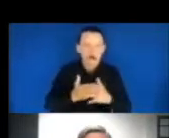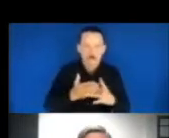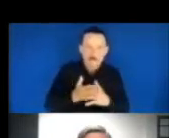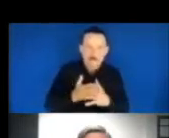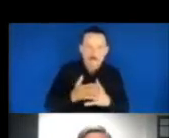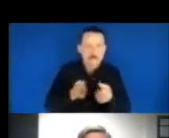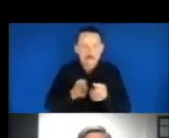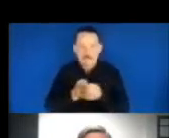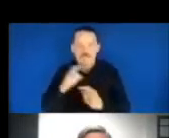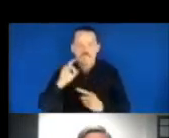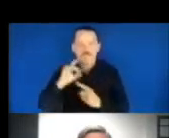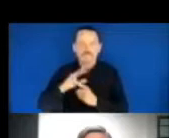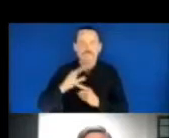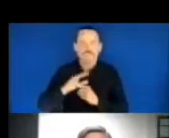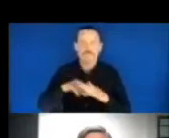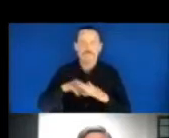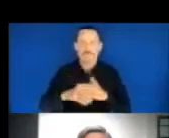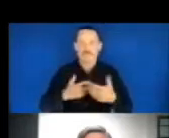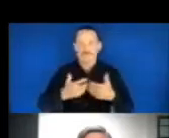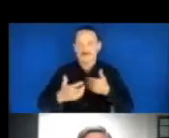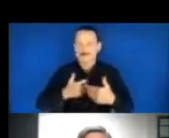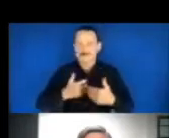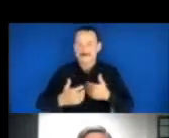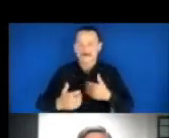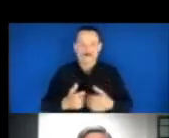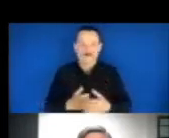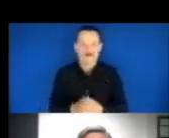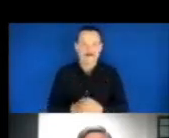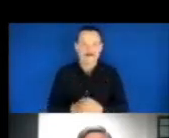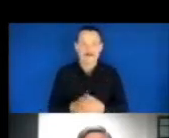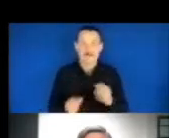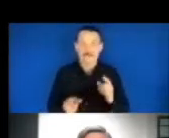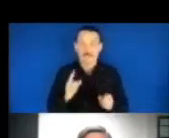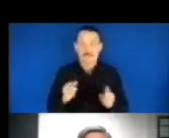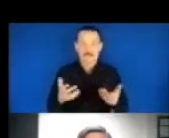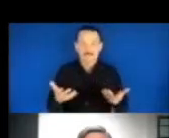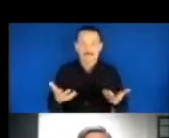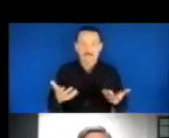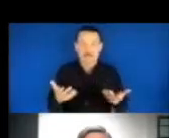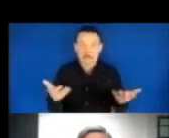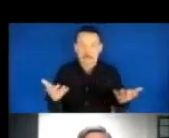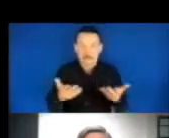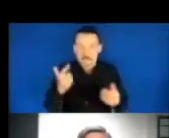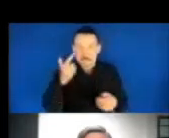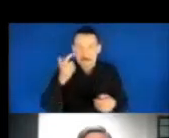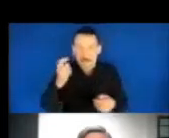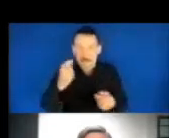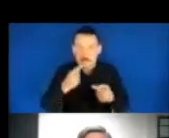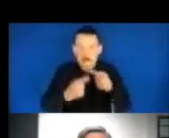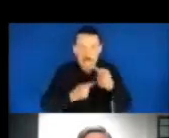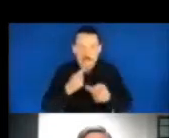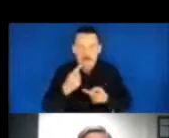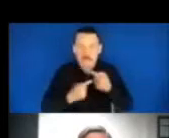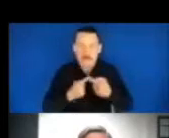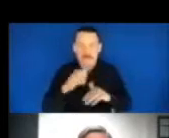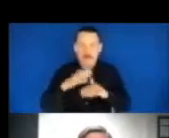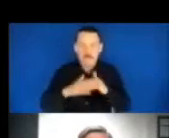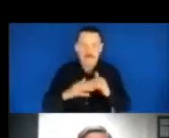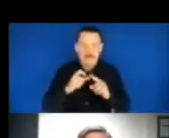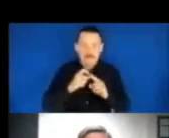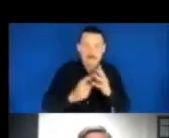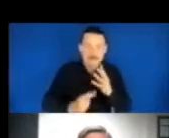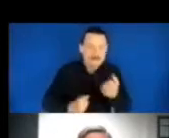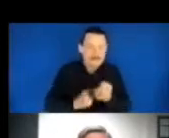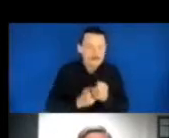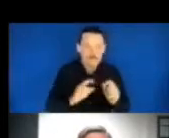it can be a little hard to find the information about what disability supports are provided at university, and